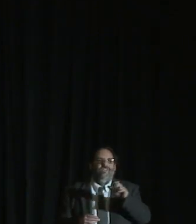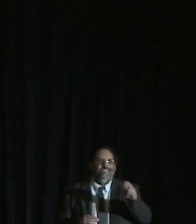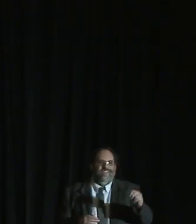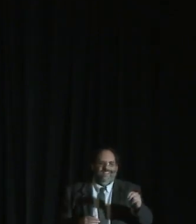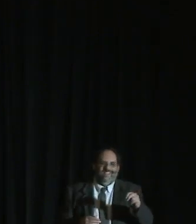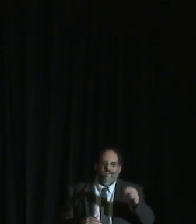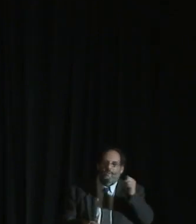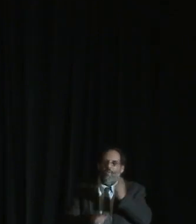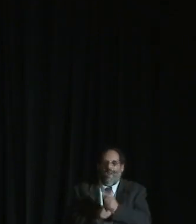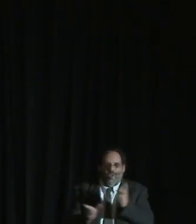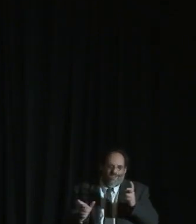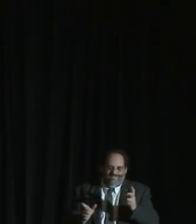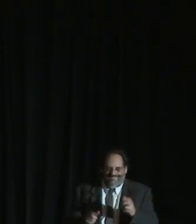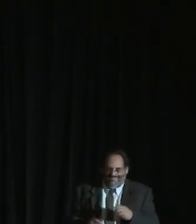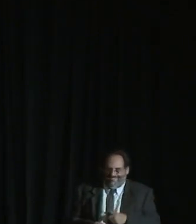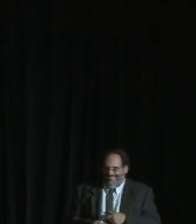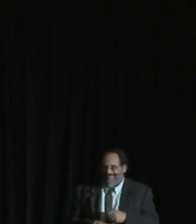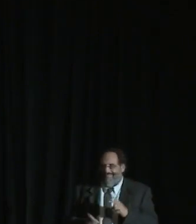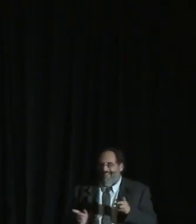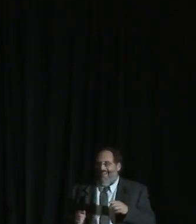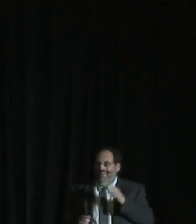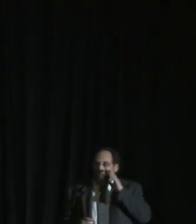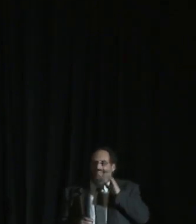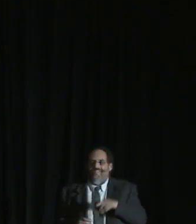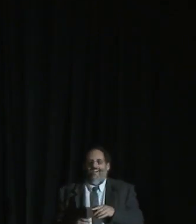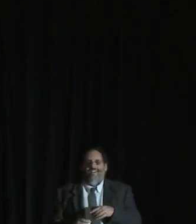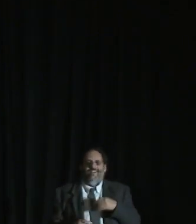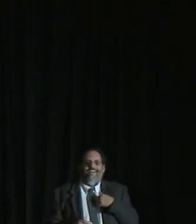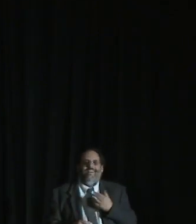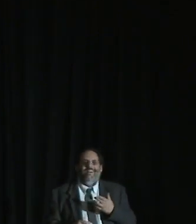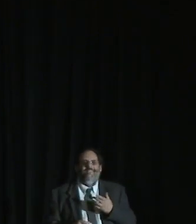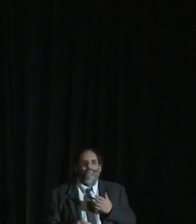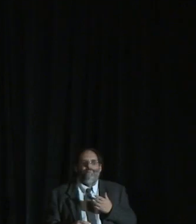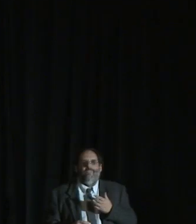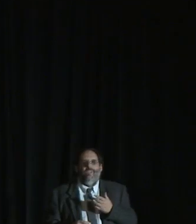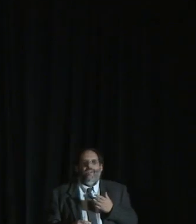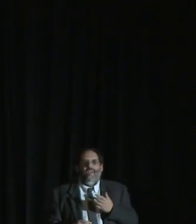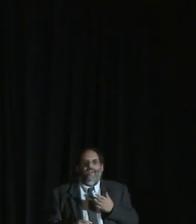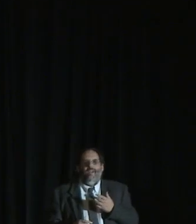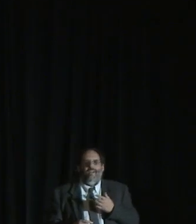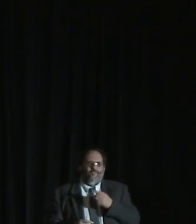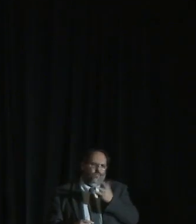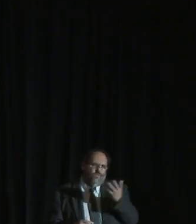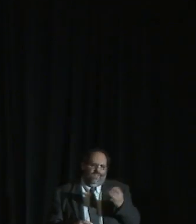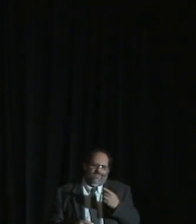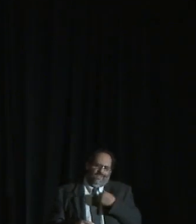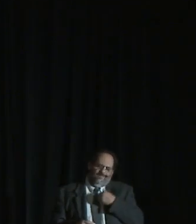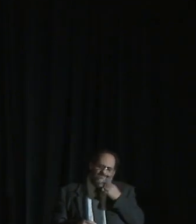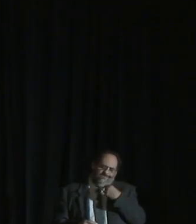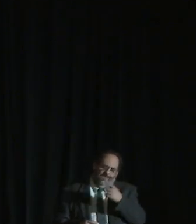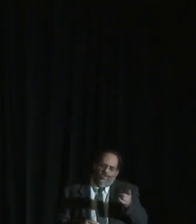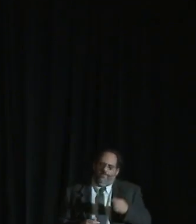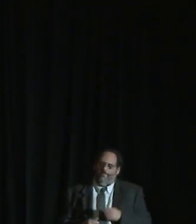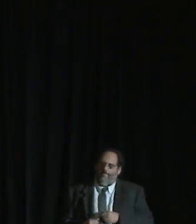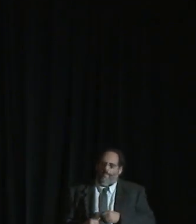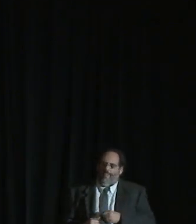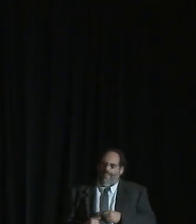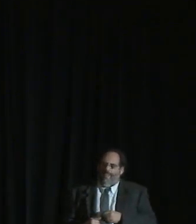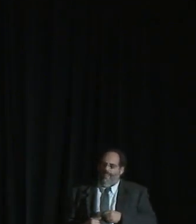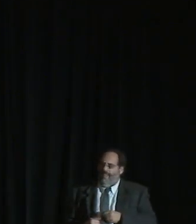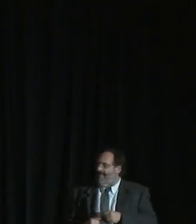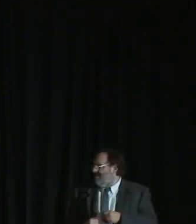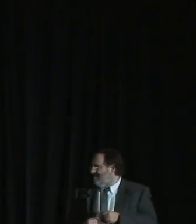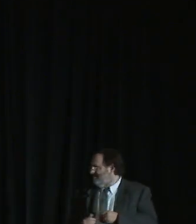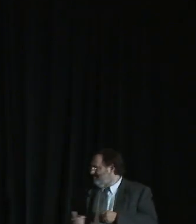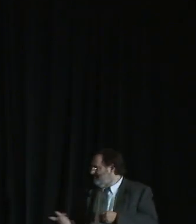Brothers. And I know they're not going to let that go. Just a few things for me.